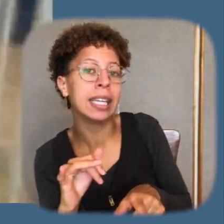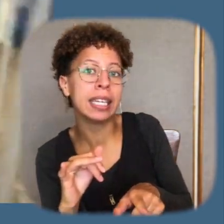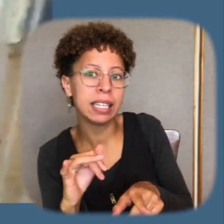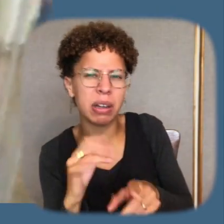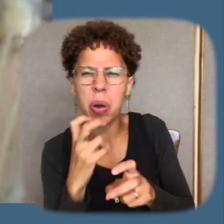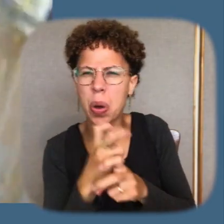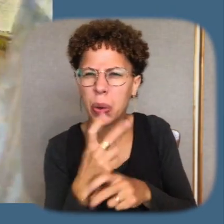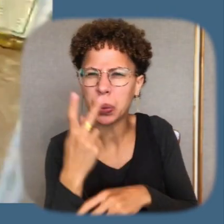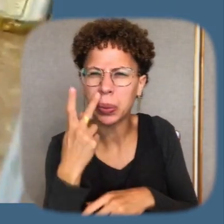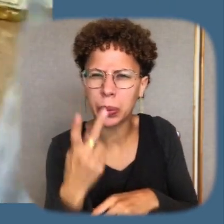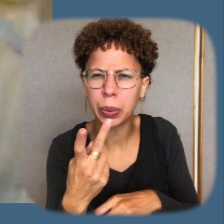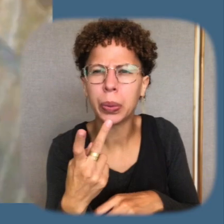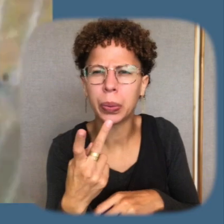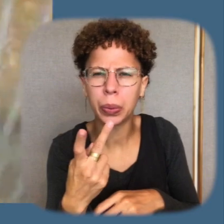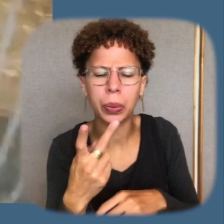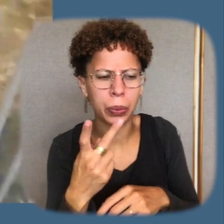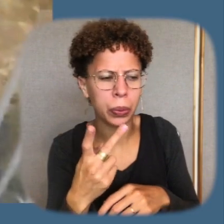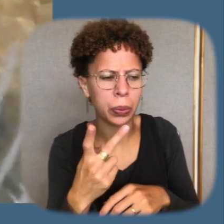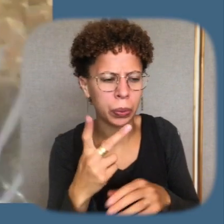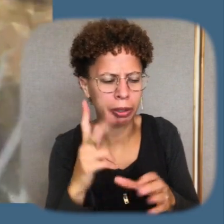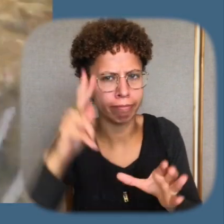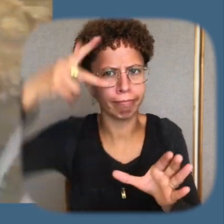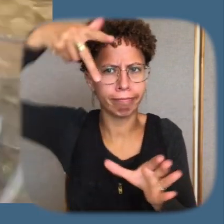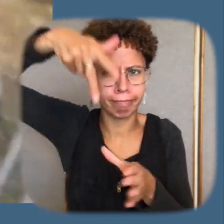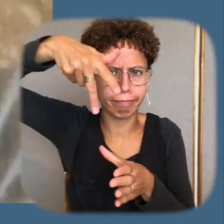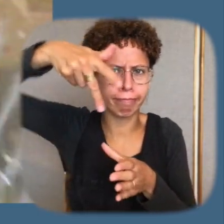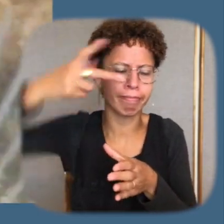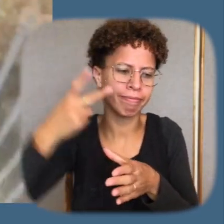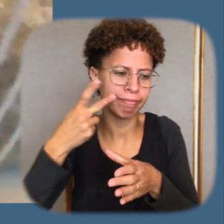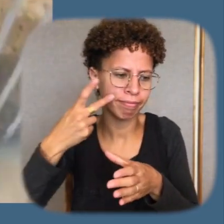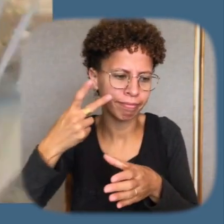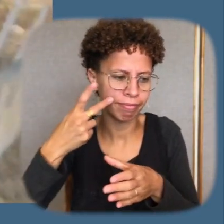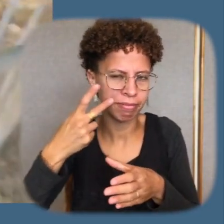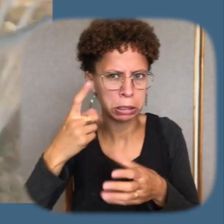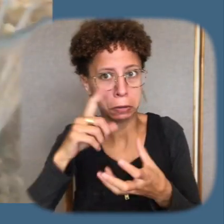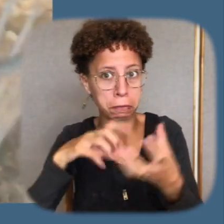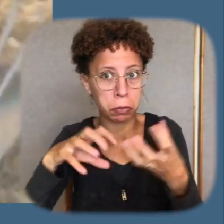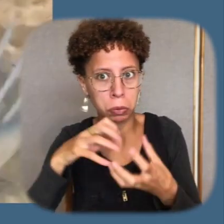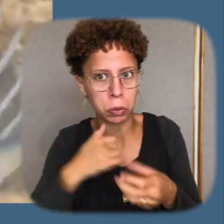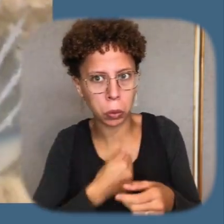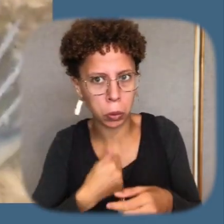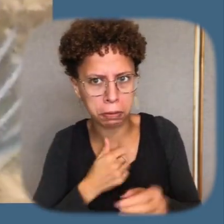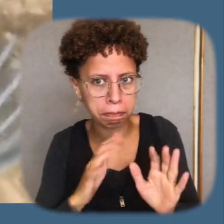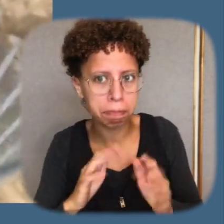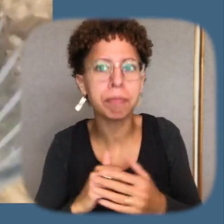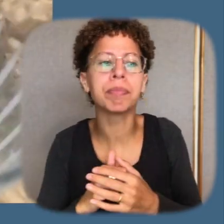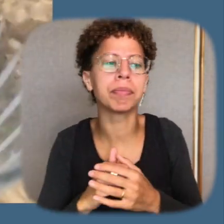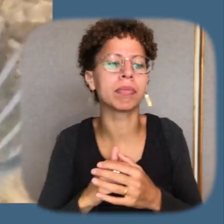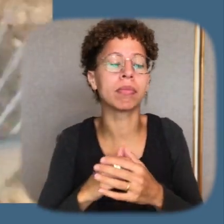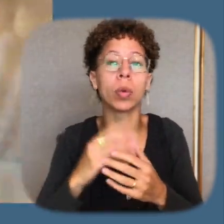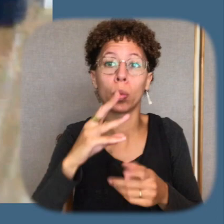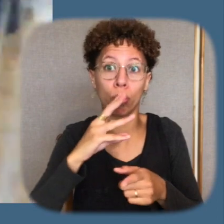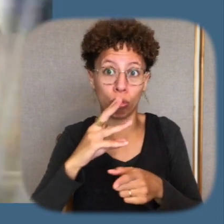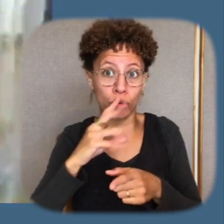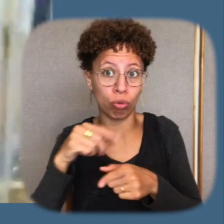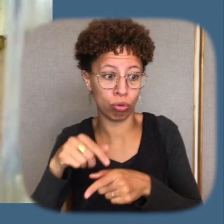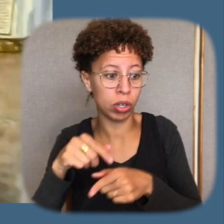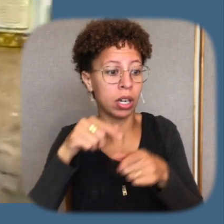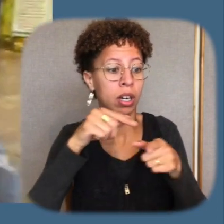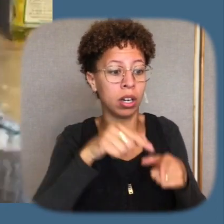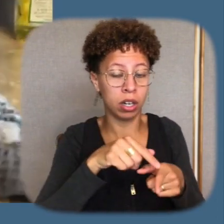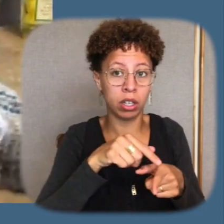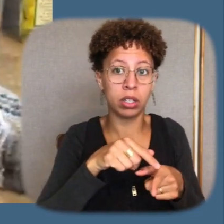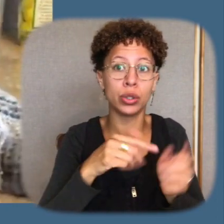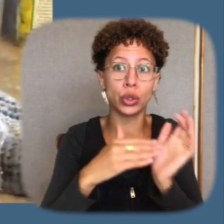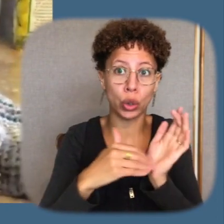Oh, you can't really see it that well. I'm gonna come up here. Sorry guys if this is confusing. There's one in the water.